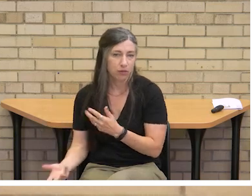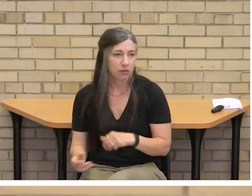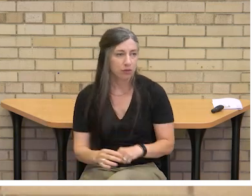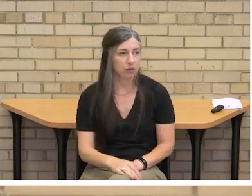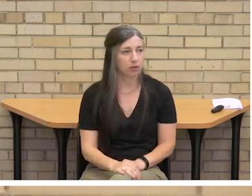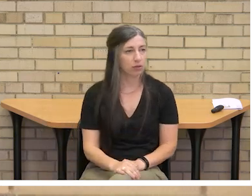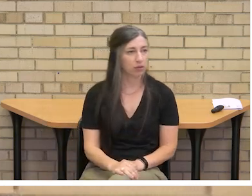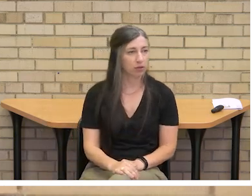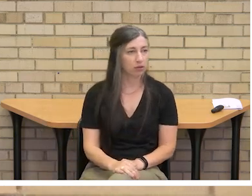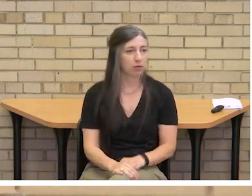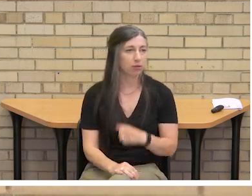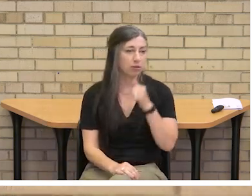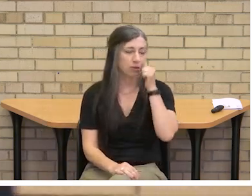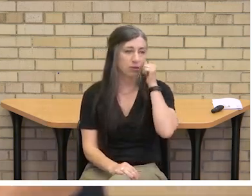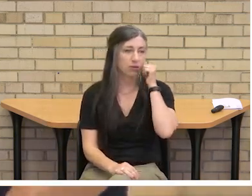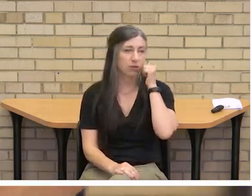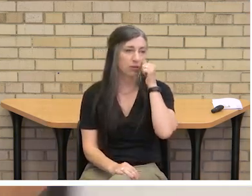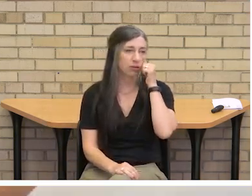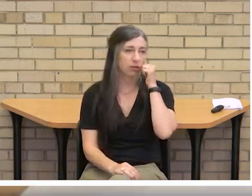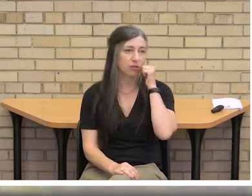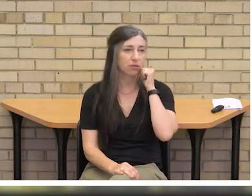There will be,